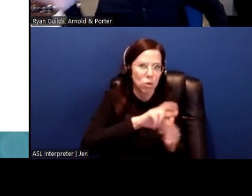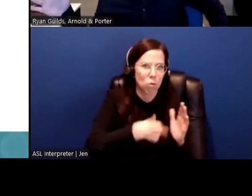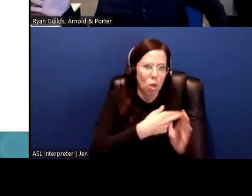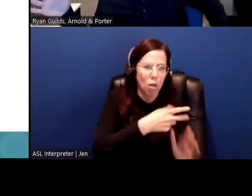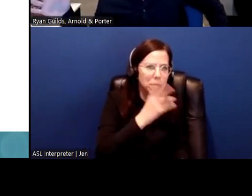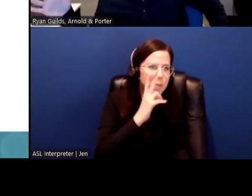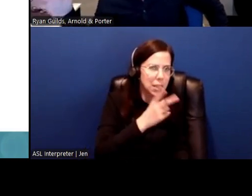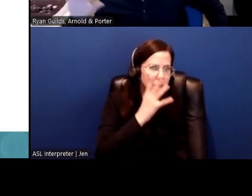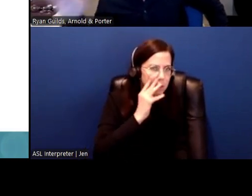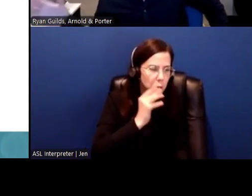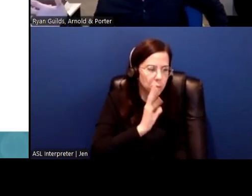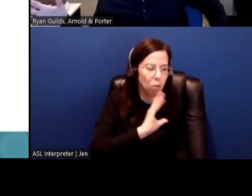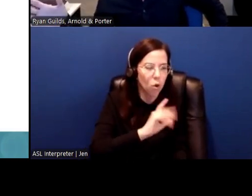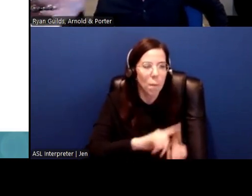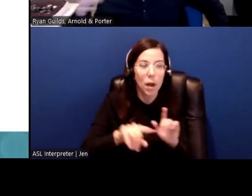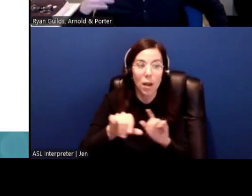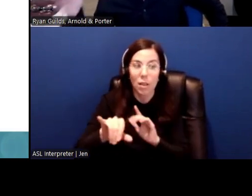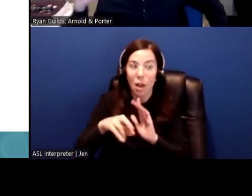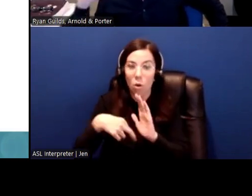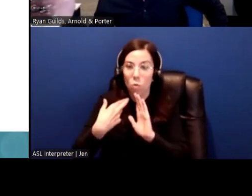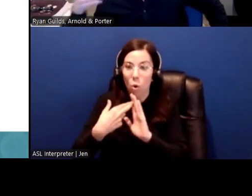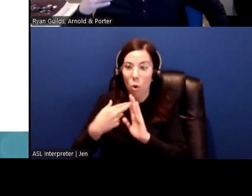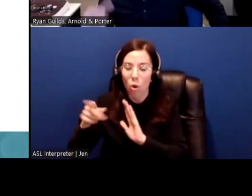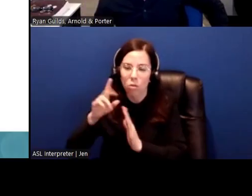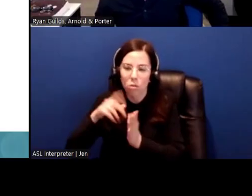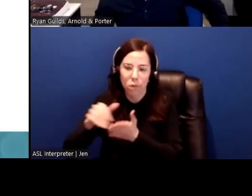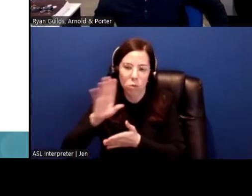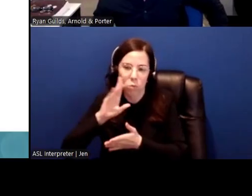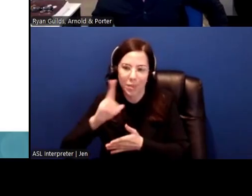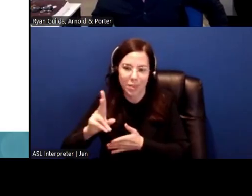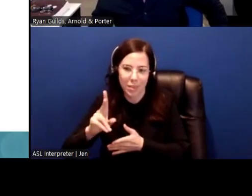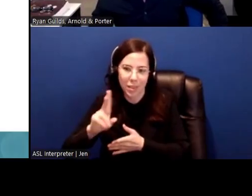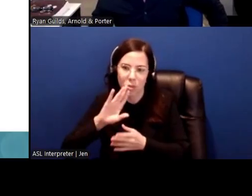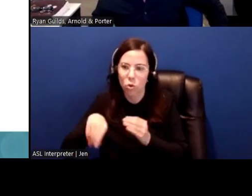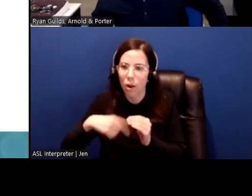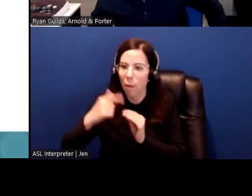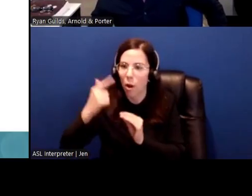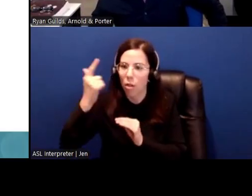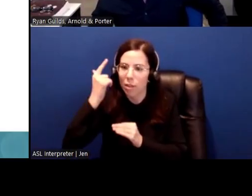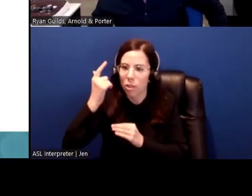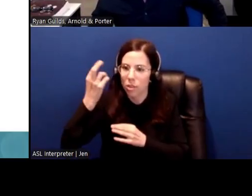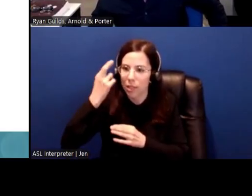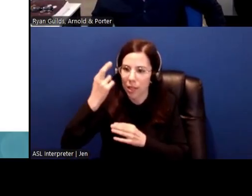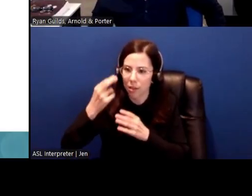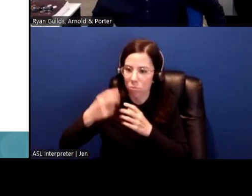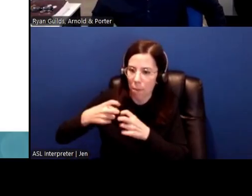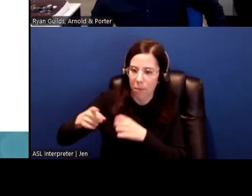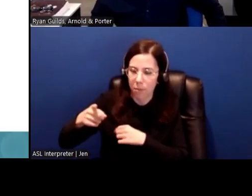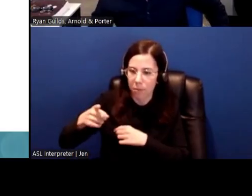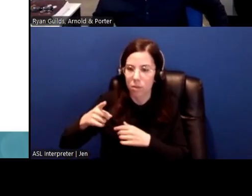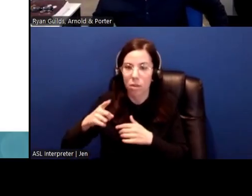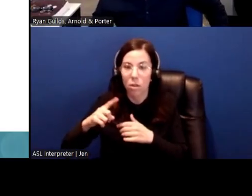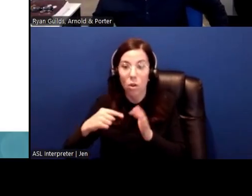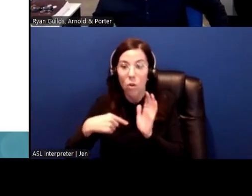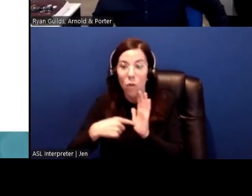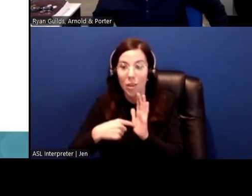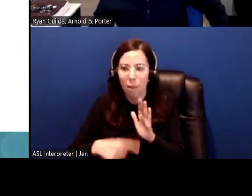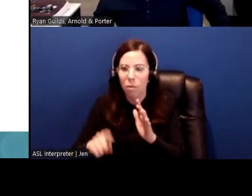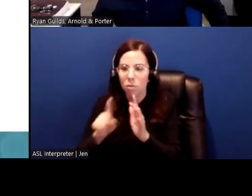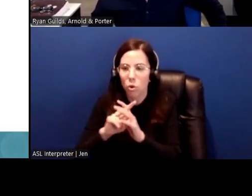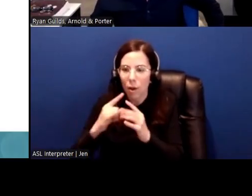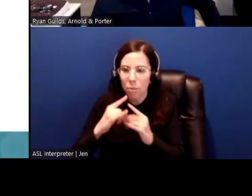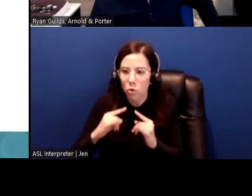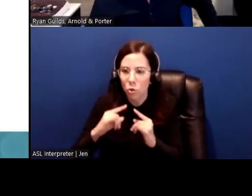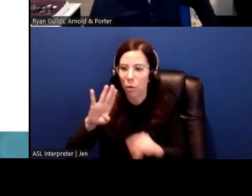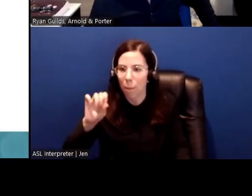but that position is one that you will frequently hear from them on logistic issues. One of the challenging things is like getting on base. So I